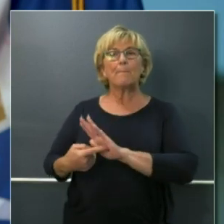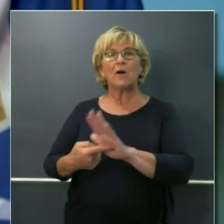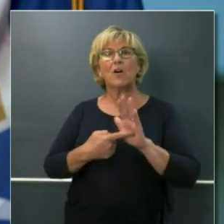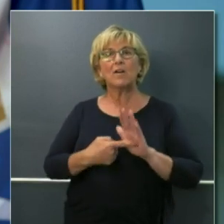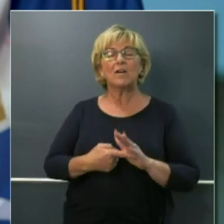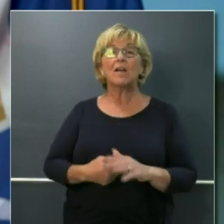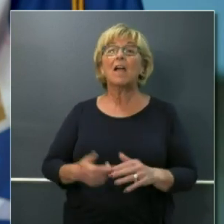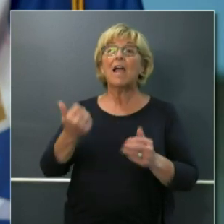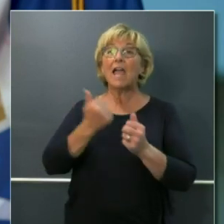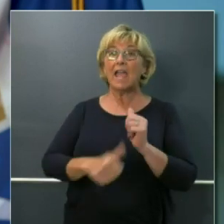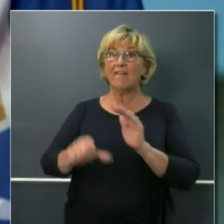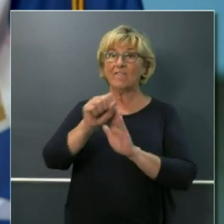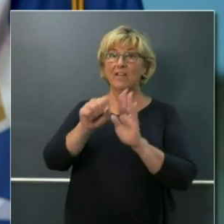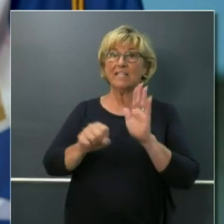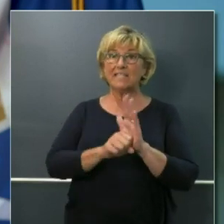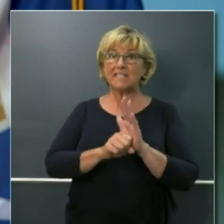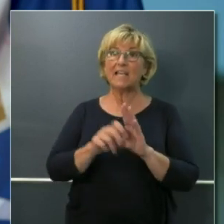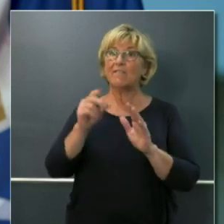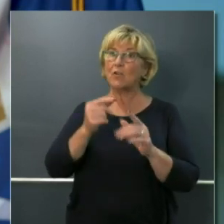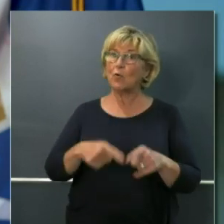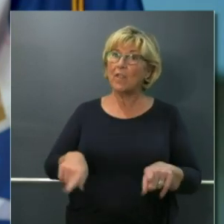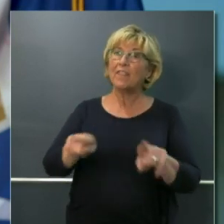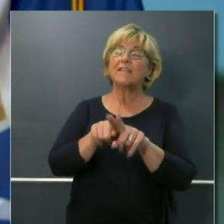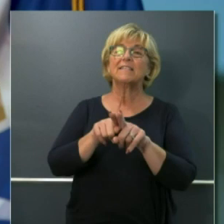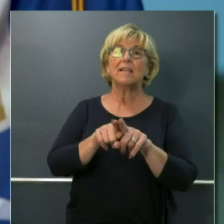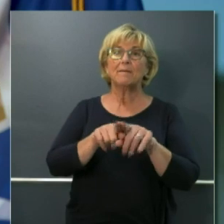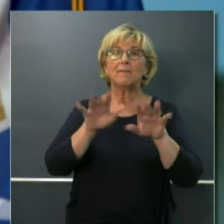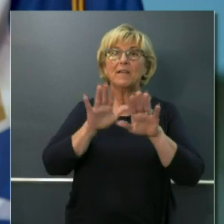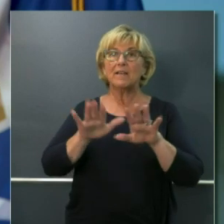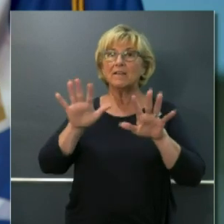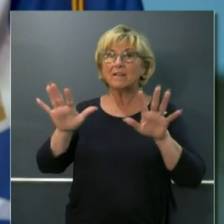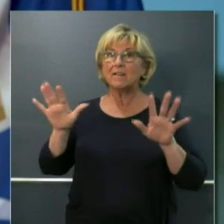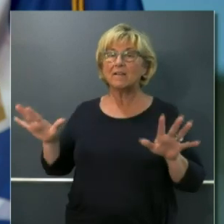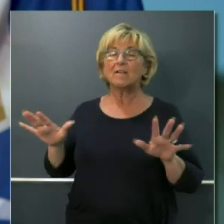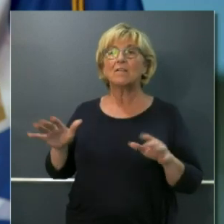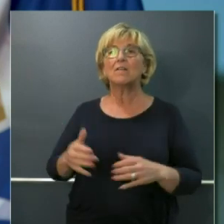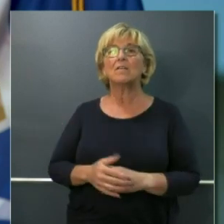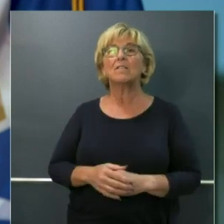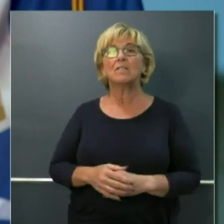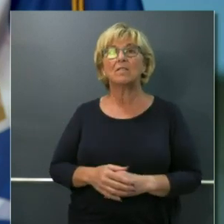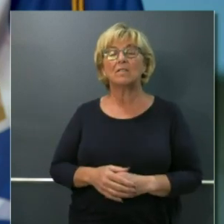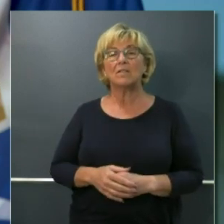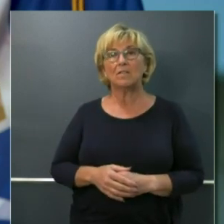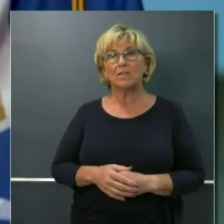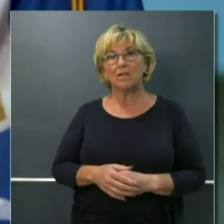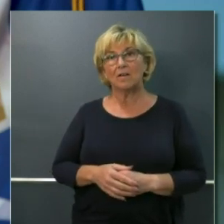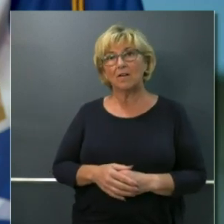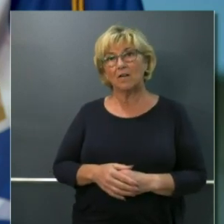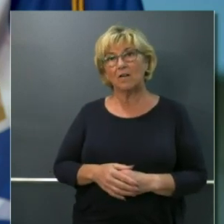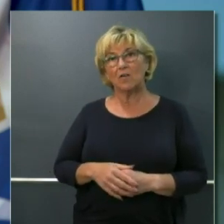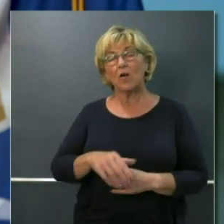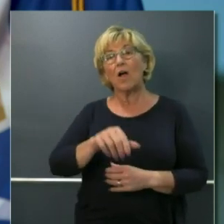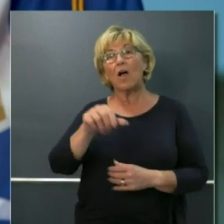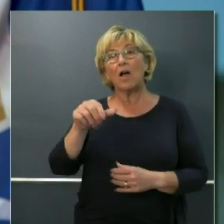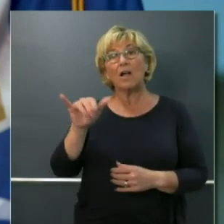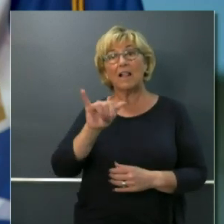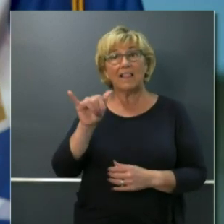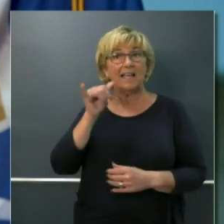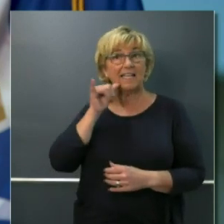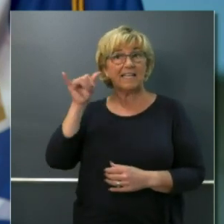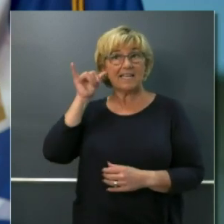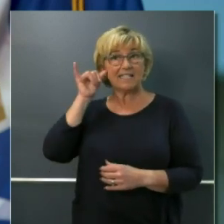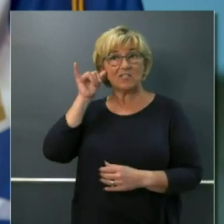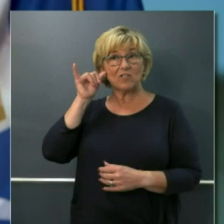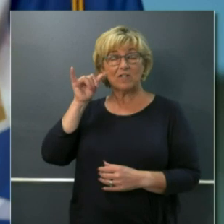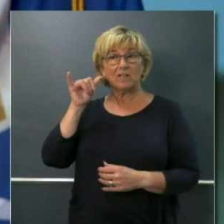way, every state in our nation doing the same, including some of the well-known chronicled modelers that even yesterday came